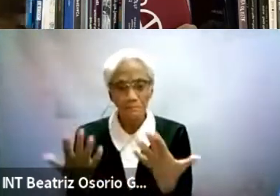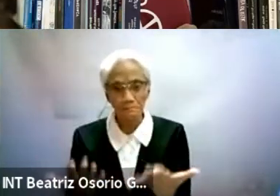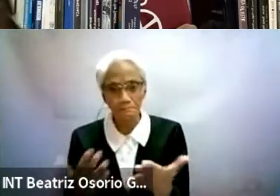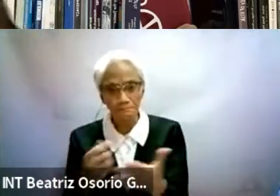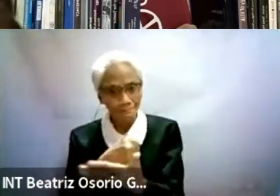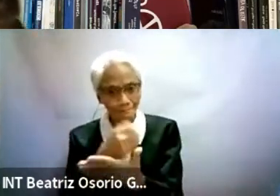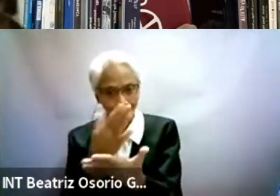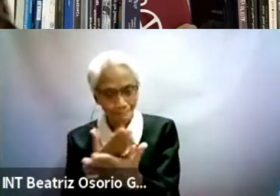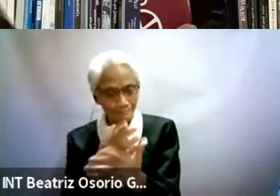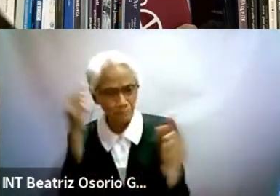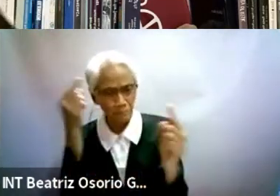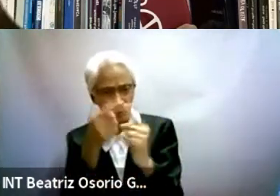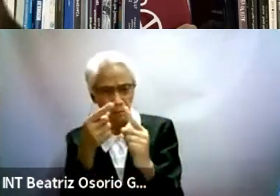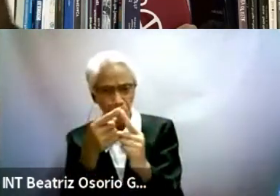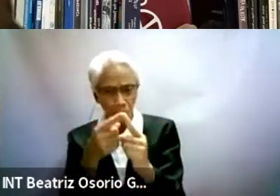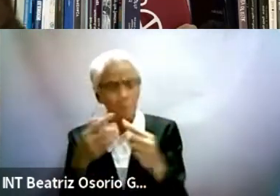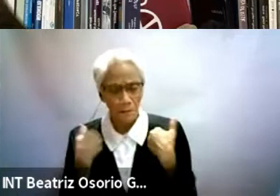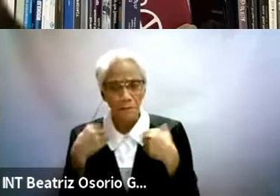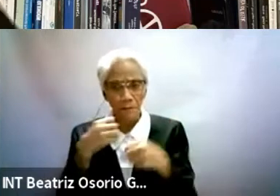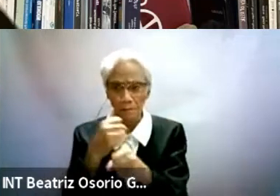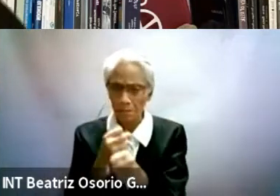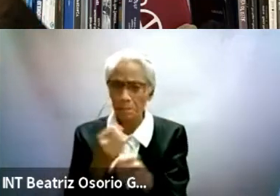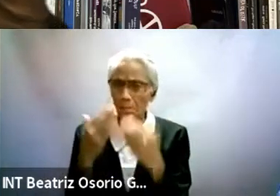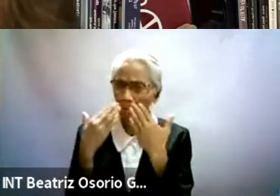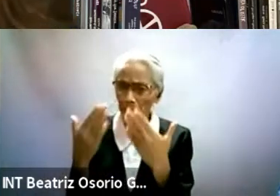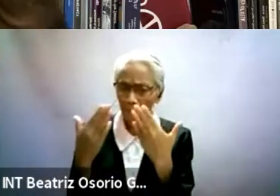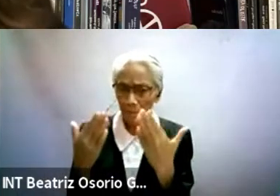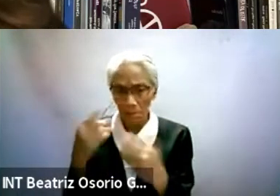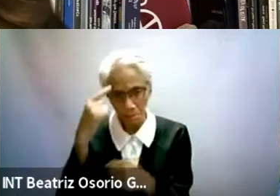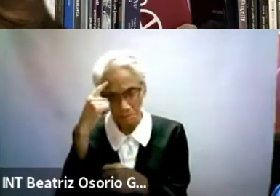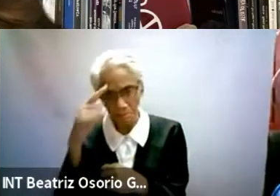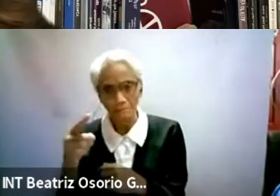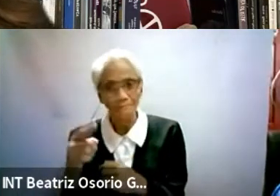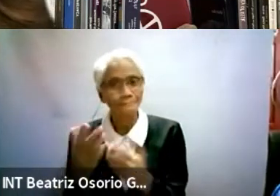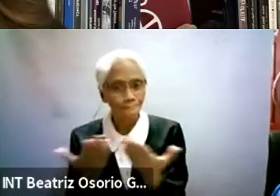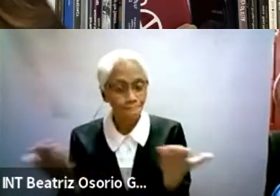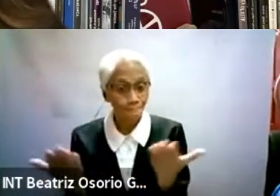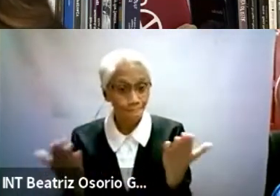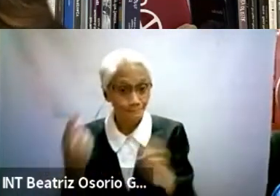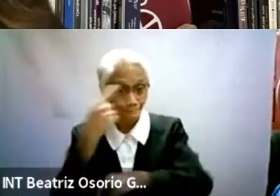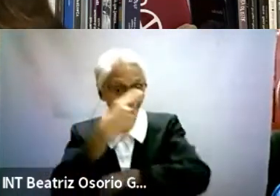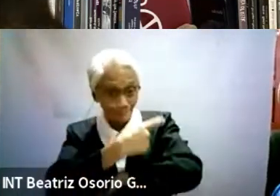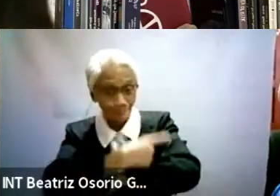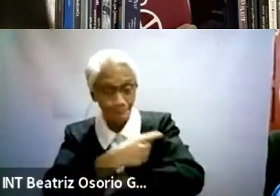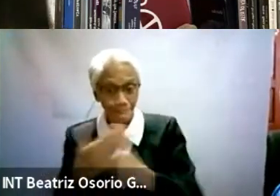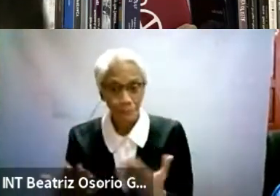fact, that the previous speakers have made. And thank you so much for including me in today's event.